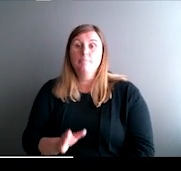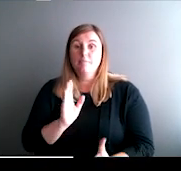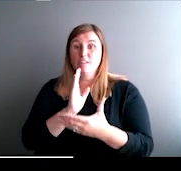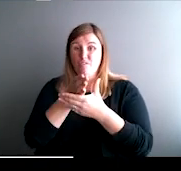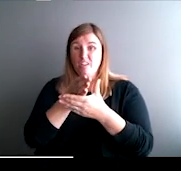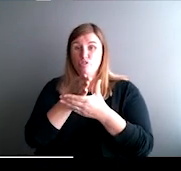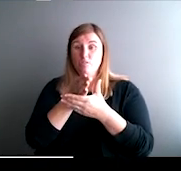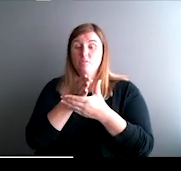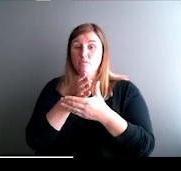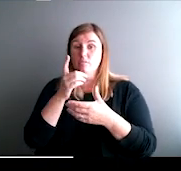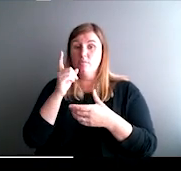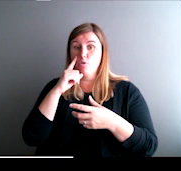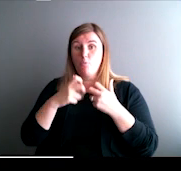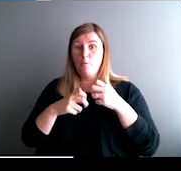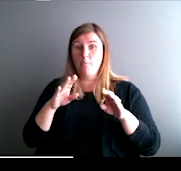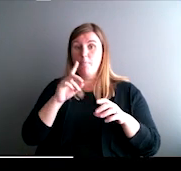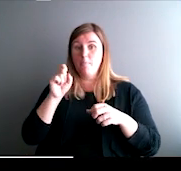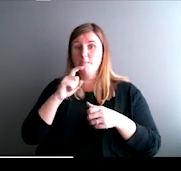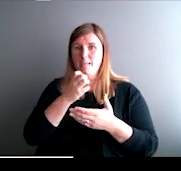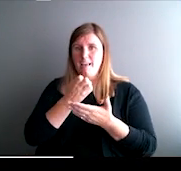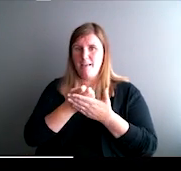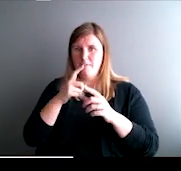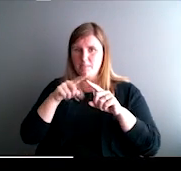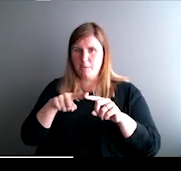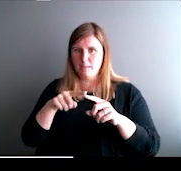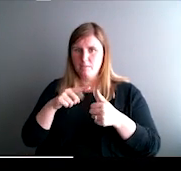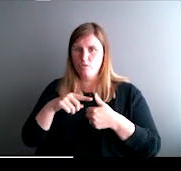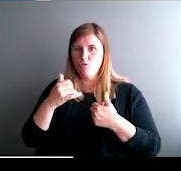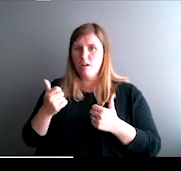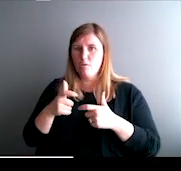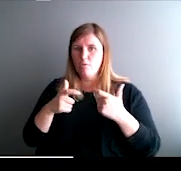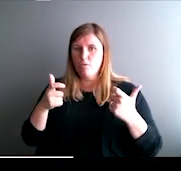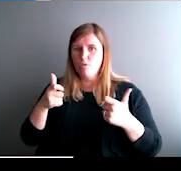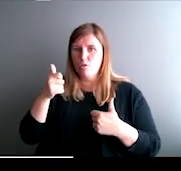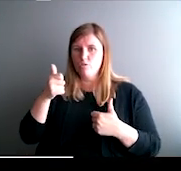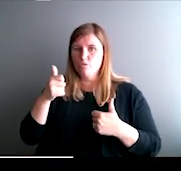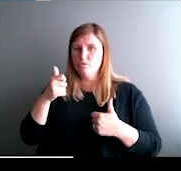Interventions for problematic behavior must be evidence-based. Right now, the largest,